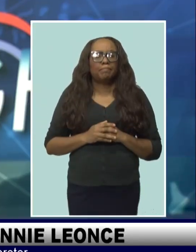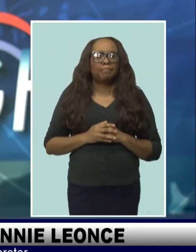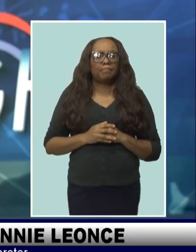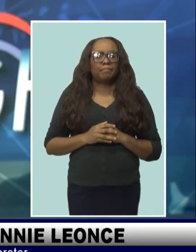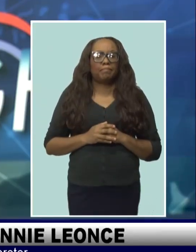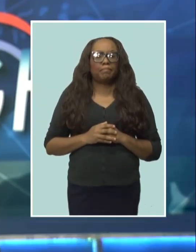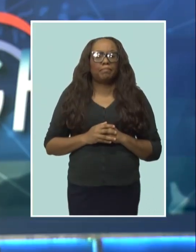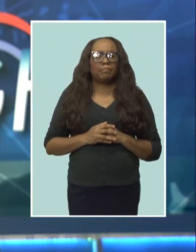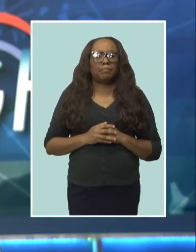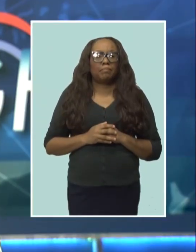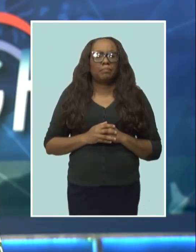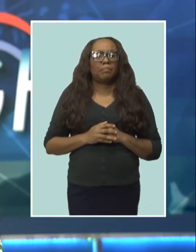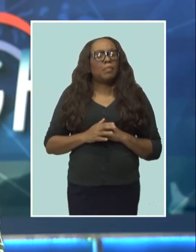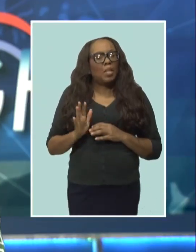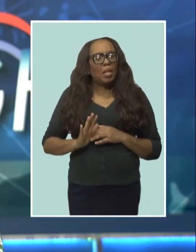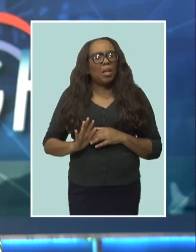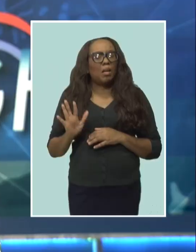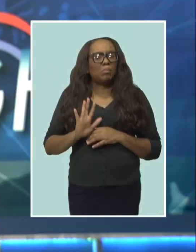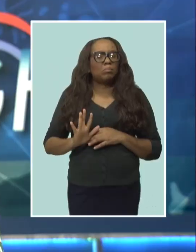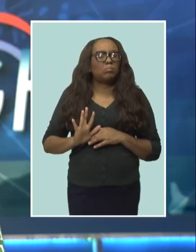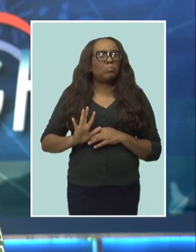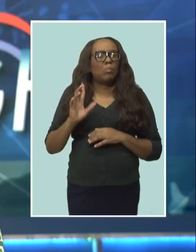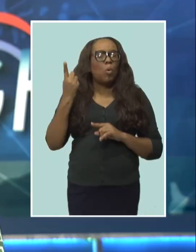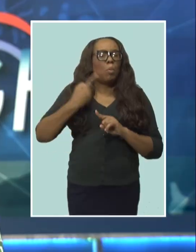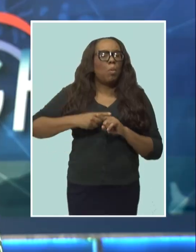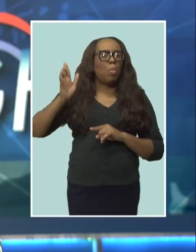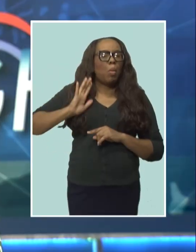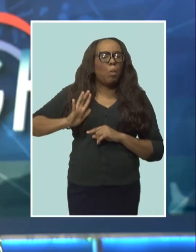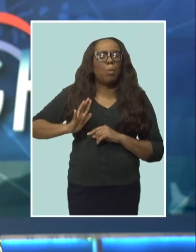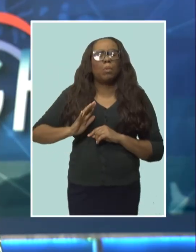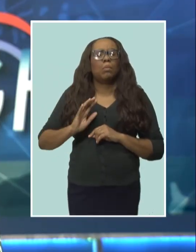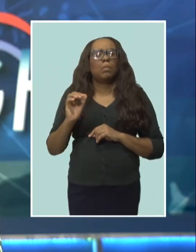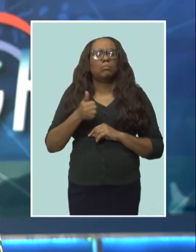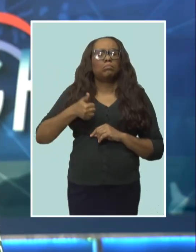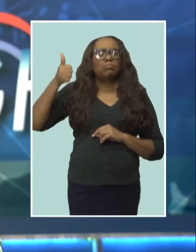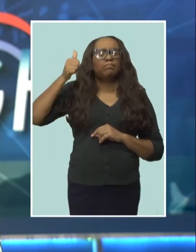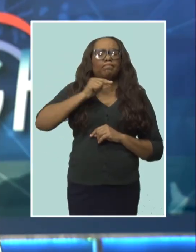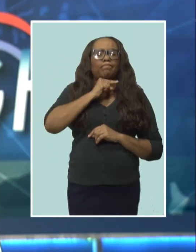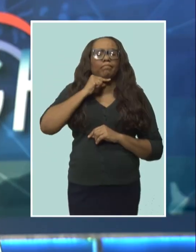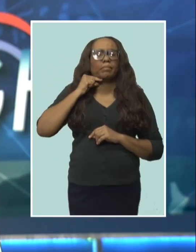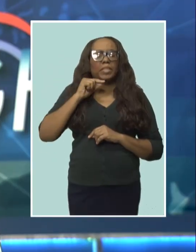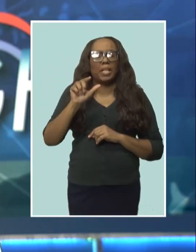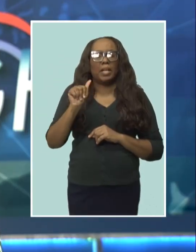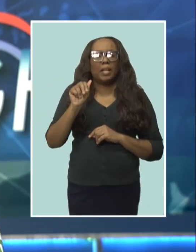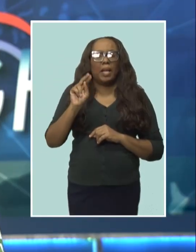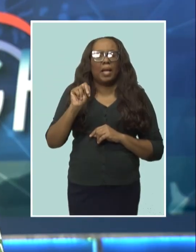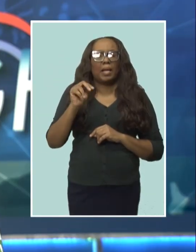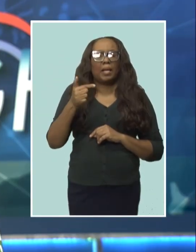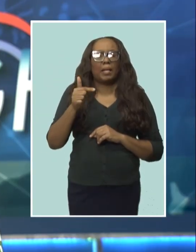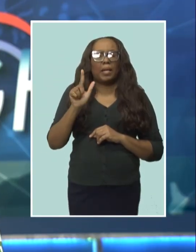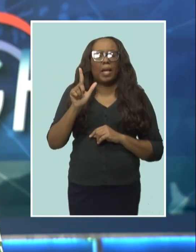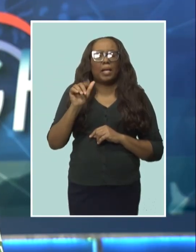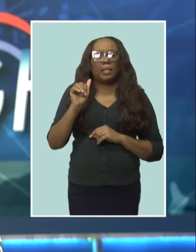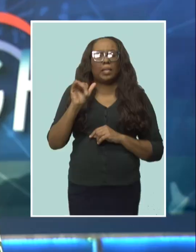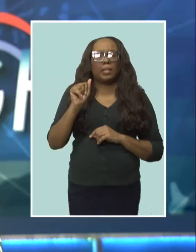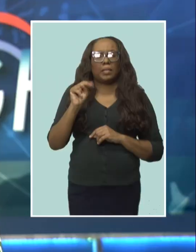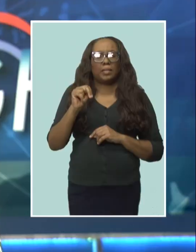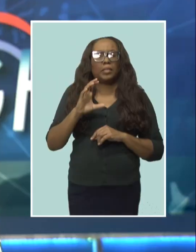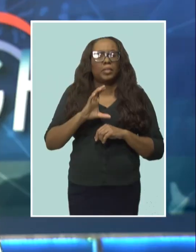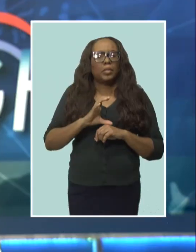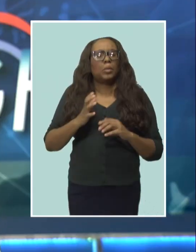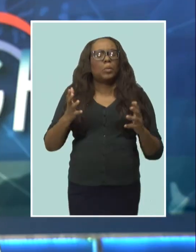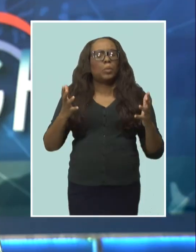the Anglican Church called for a gun amnesty, another senior cleric is echoing the sentiment while acknowledging challenges